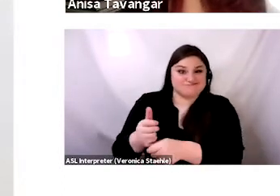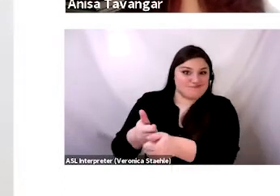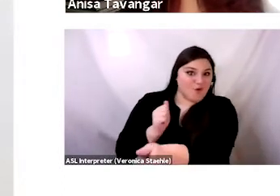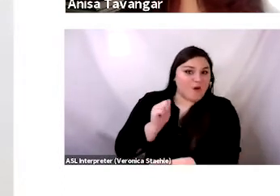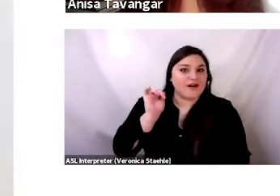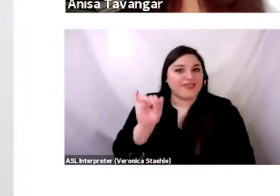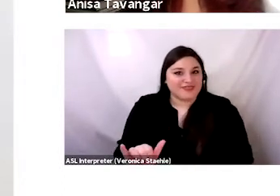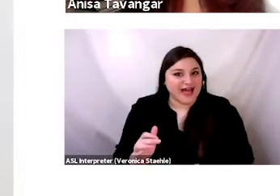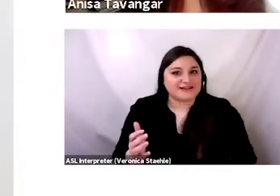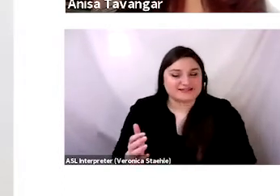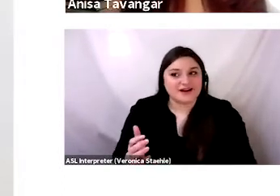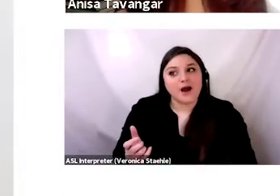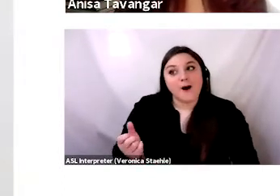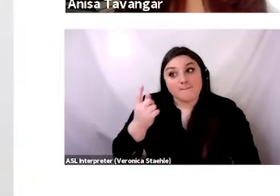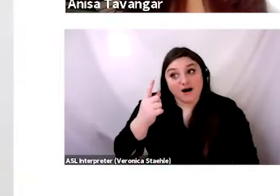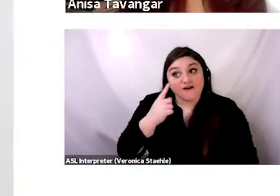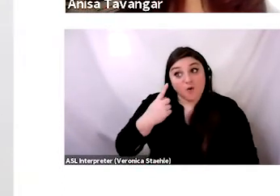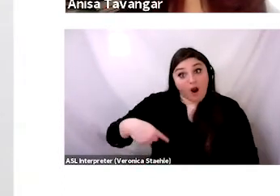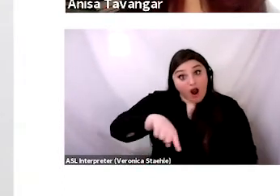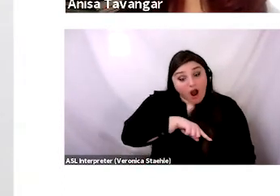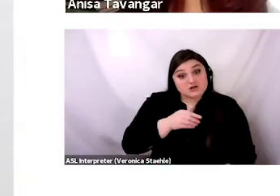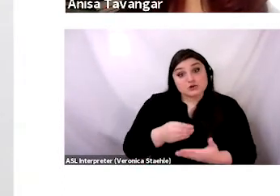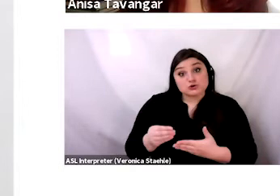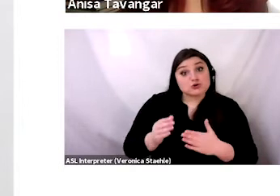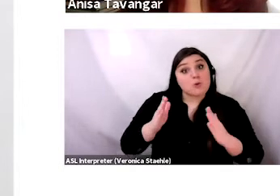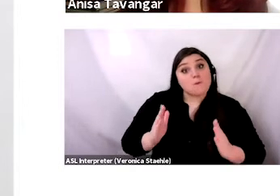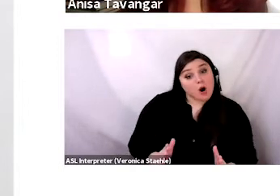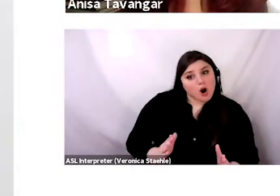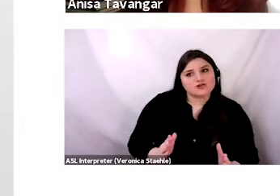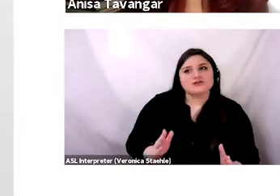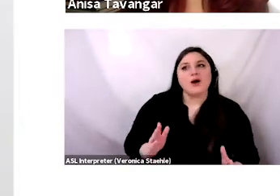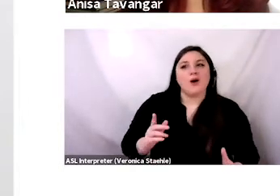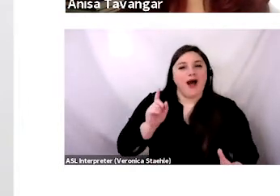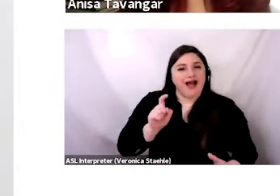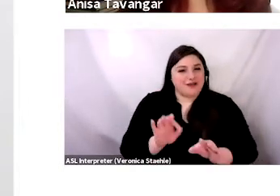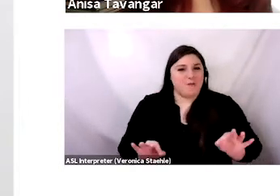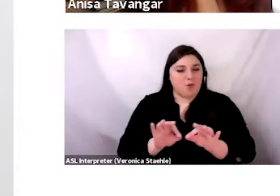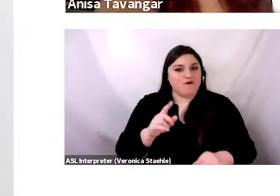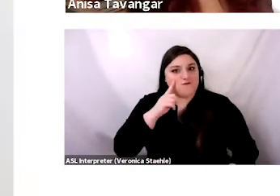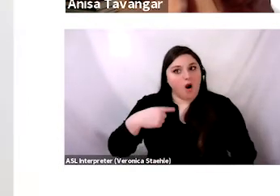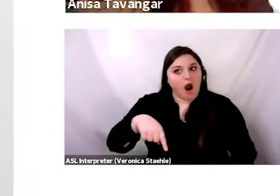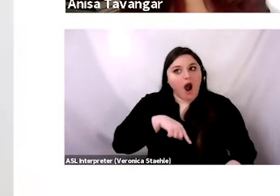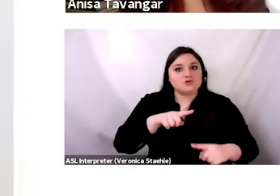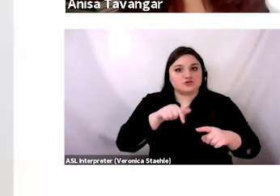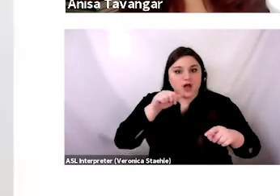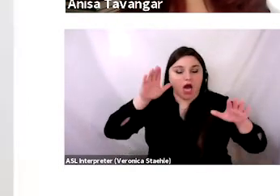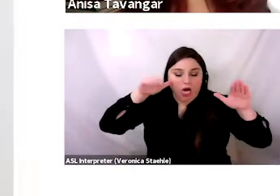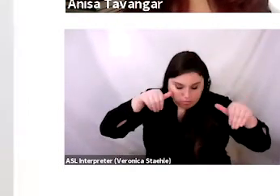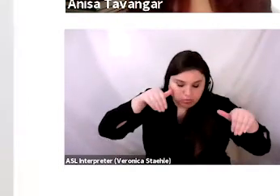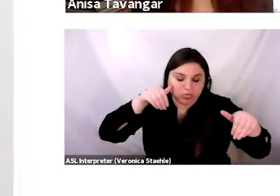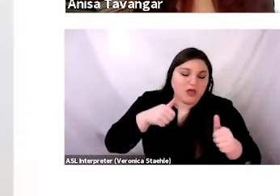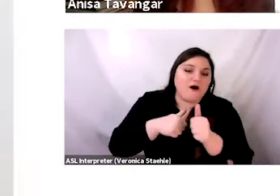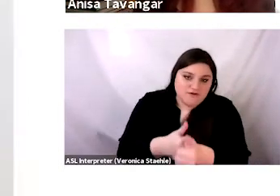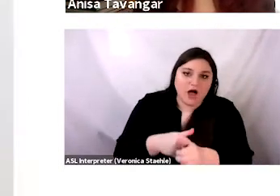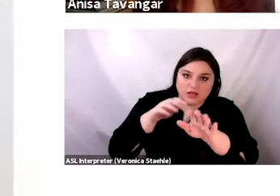we also can't become so desensitized that we don't sort of engage in these critical